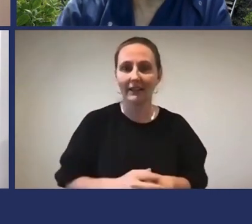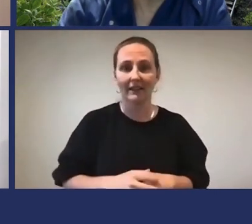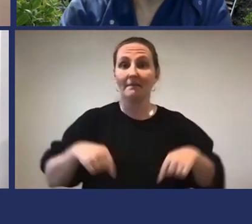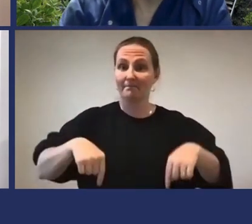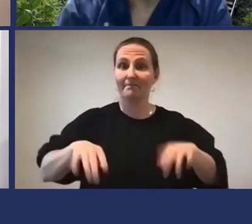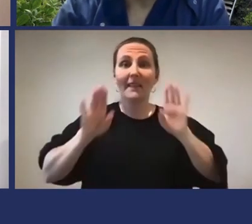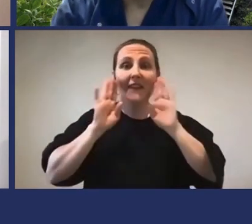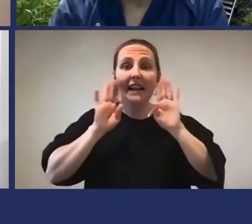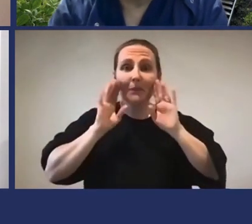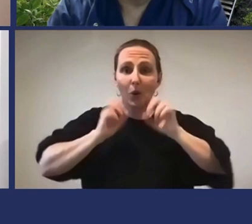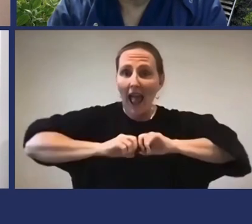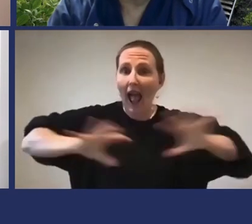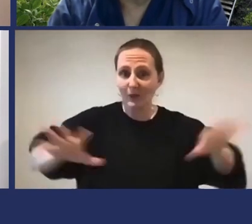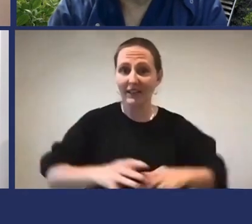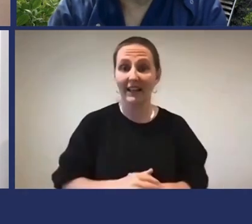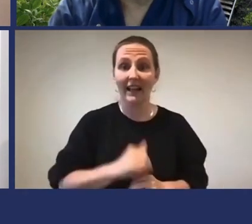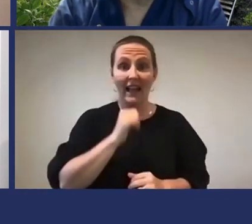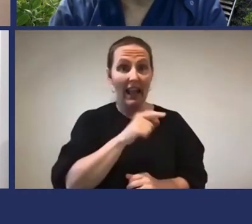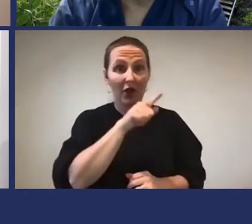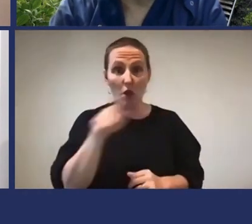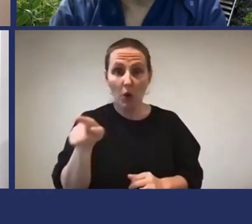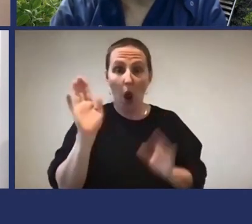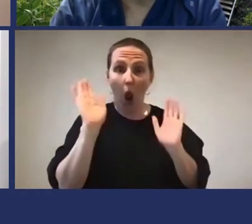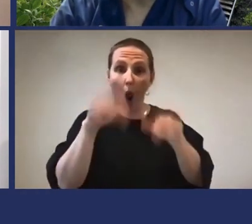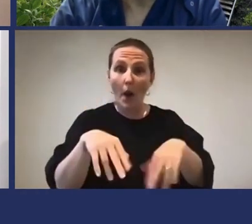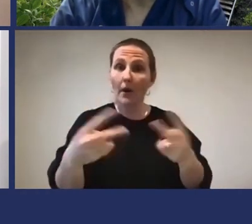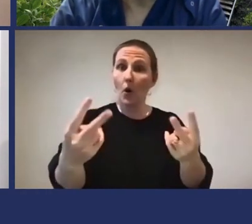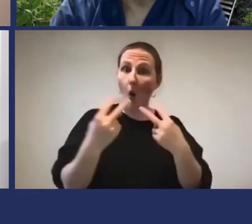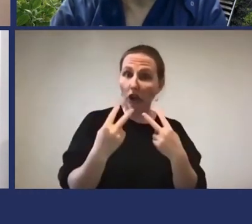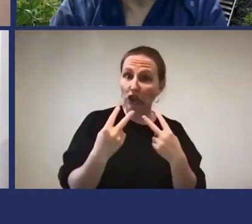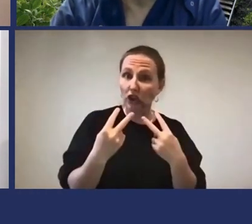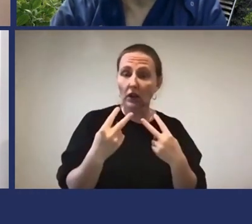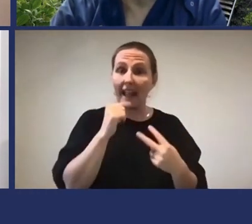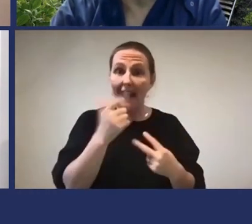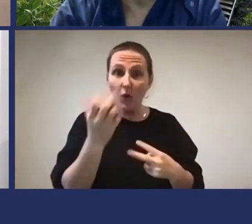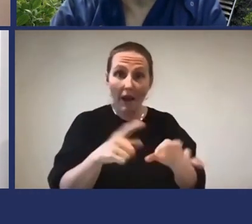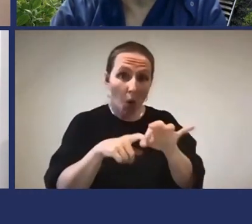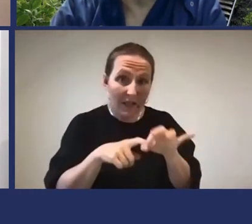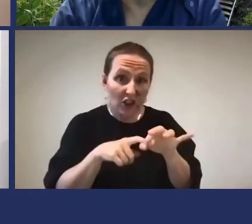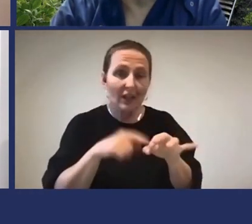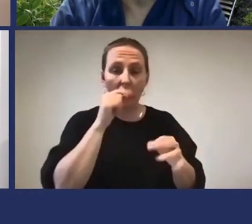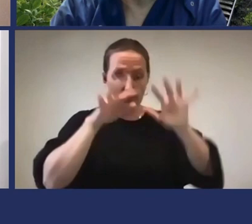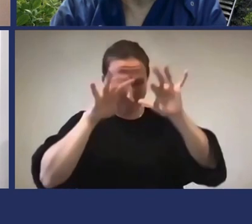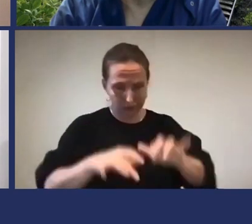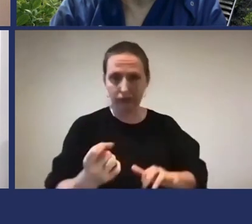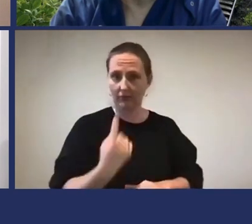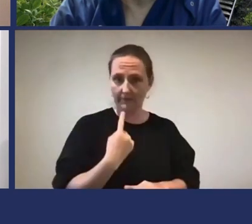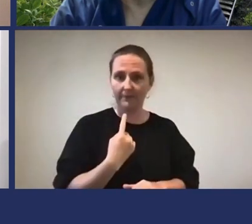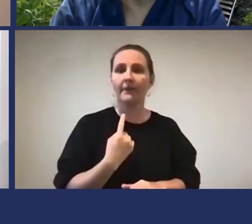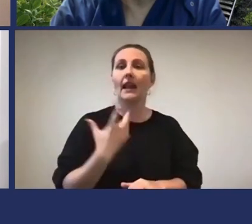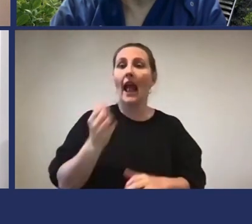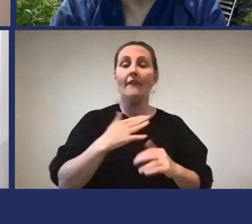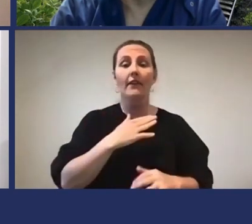and the idea is that if you are watching and you have any questions, you fire those through to us. We've got the Ministry of Health social team sitting